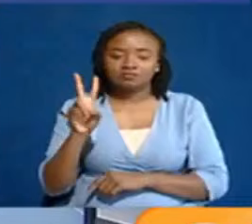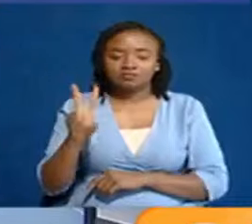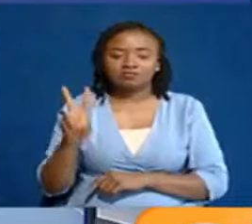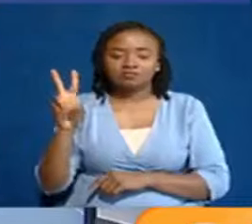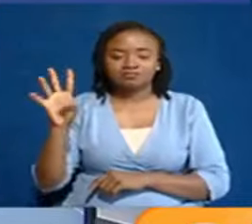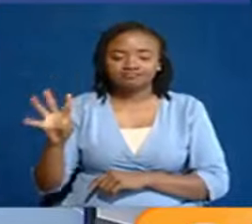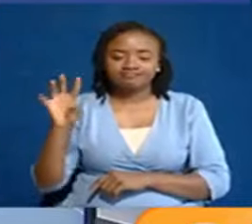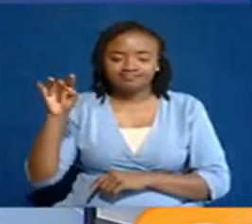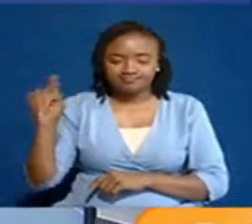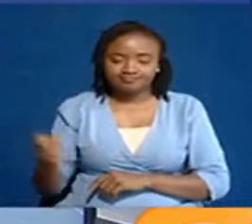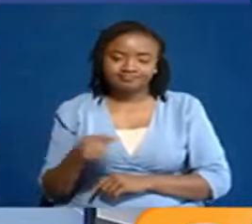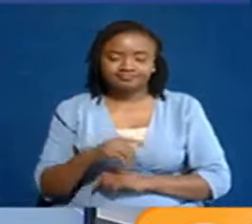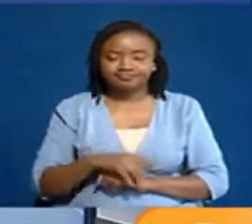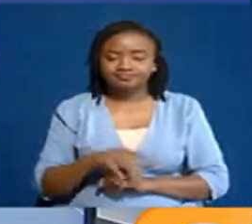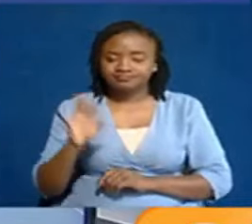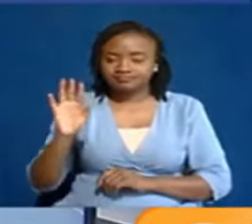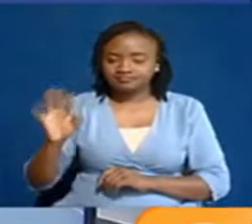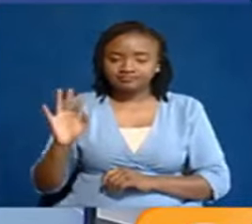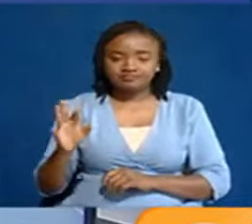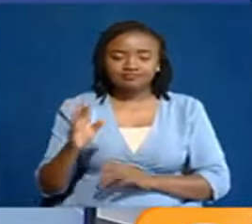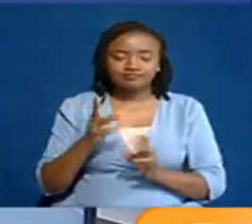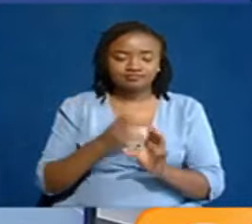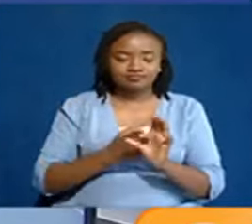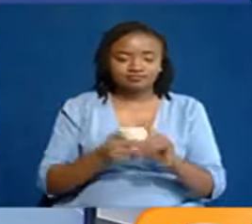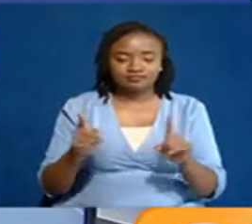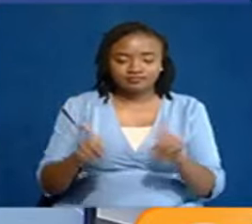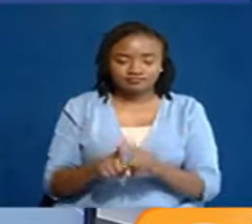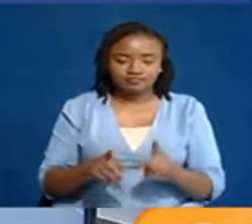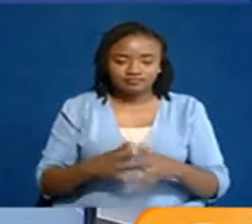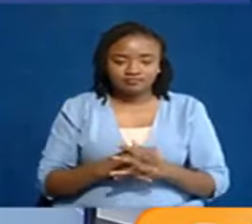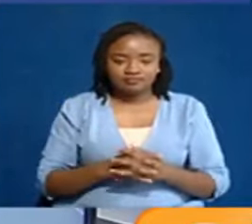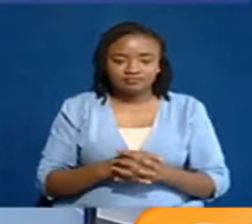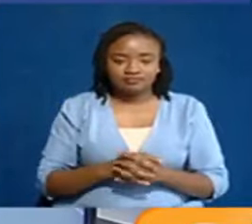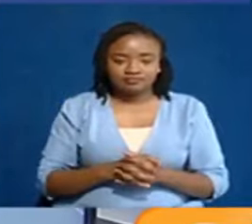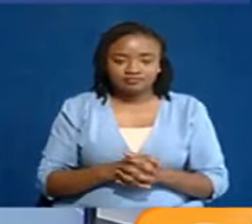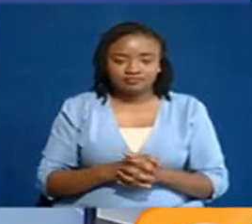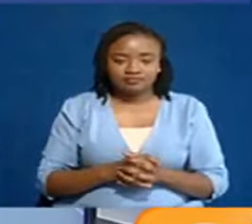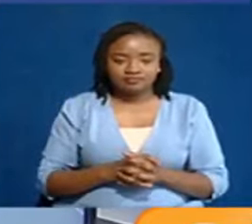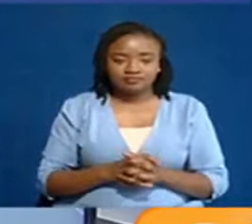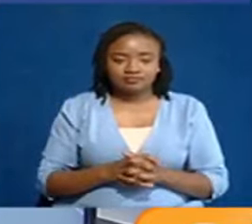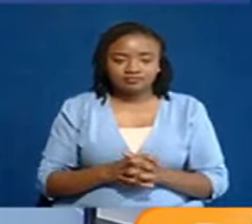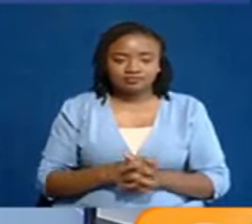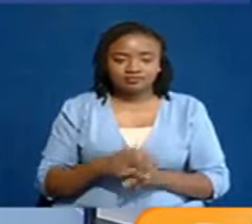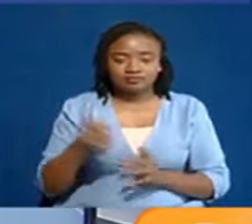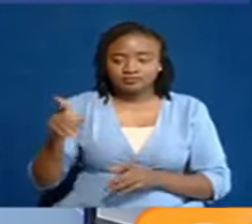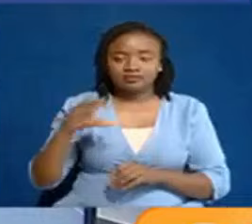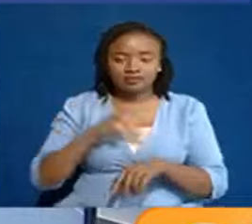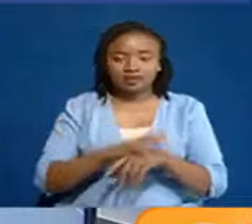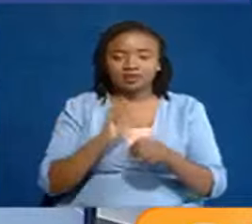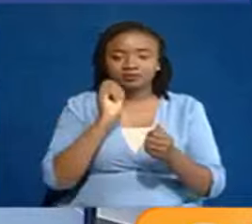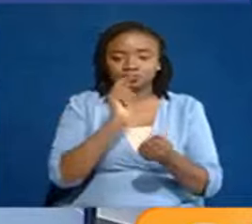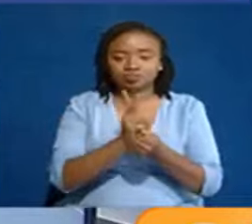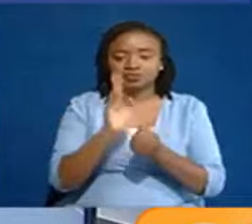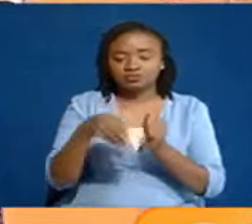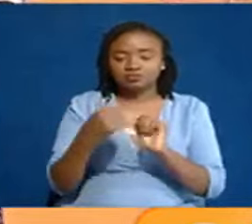224,301 in the Shabiki Super Jackpot bonus after correctly predicting 12 out of 15 matches.